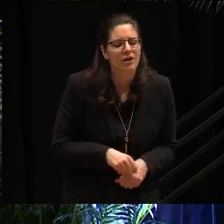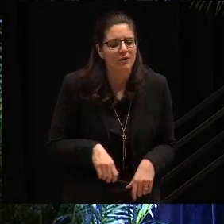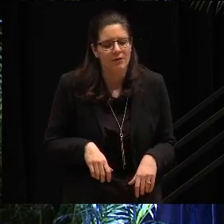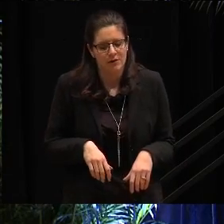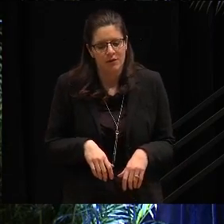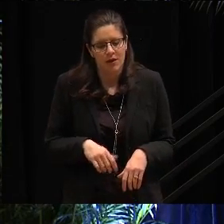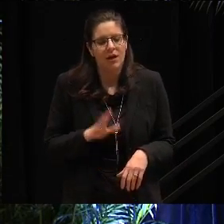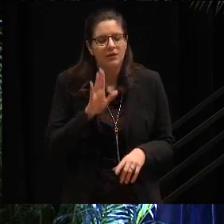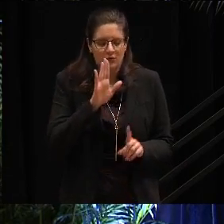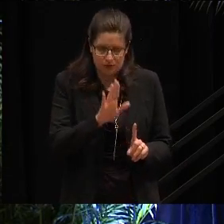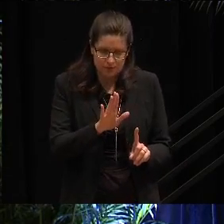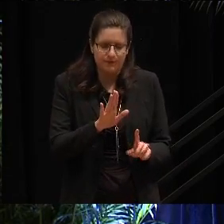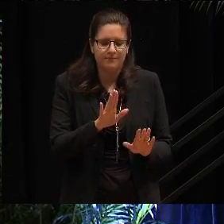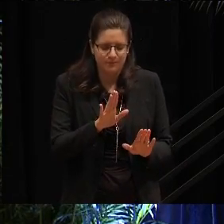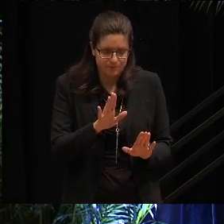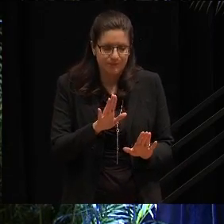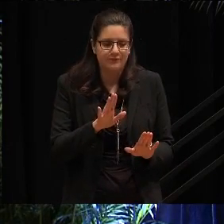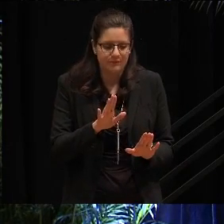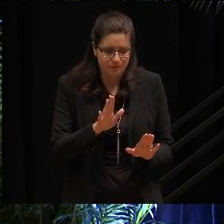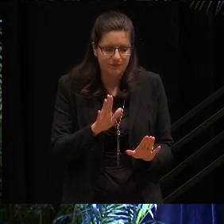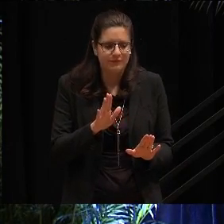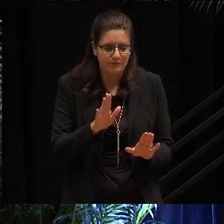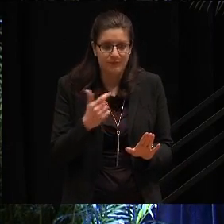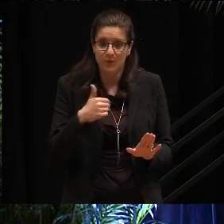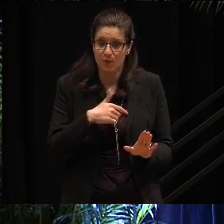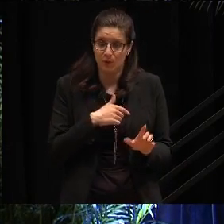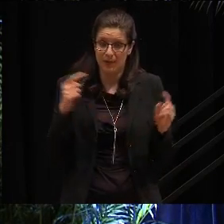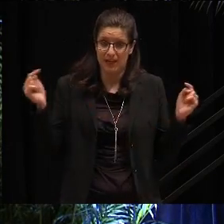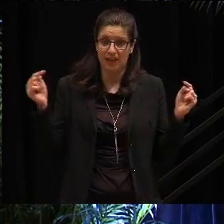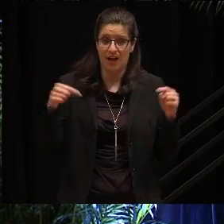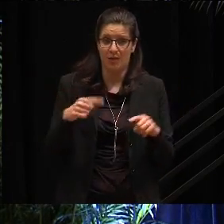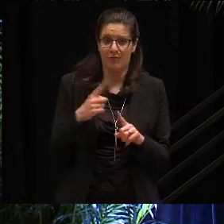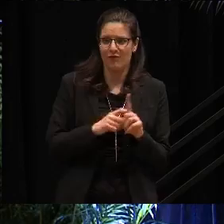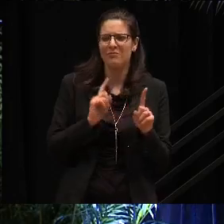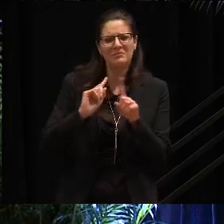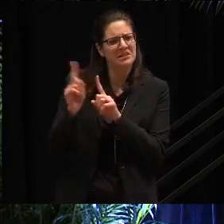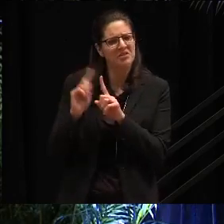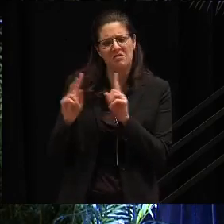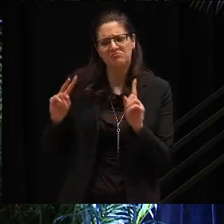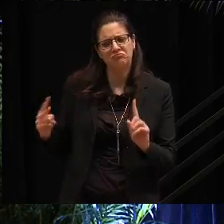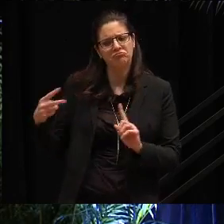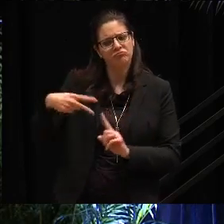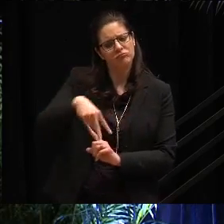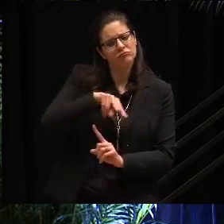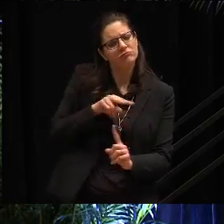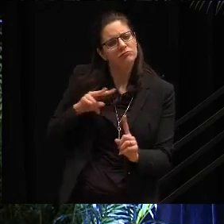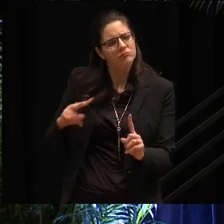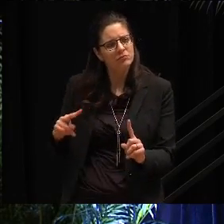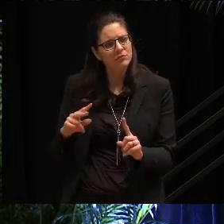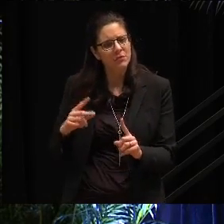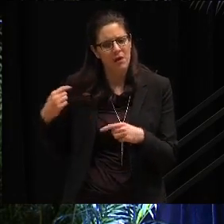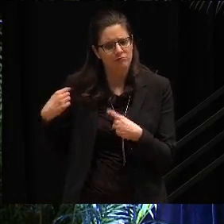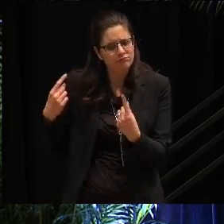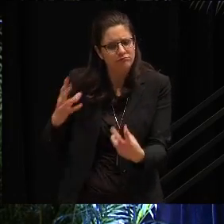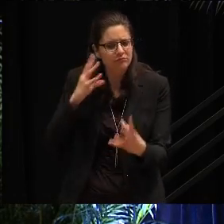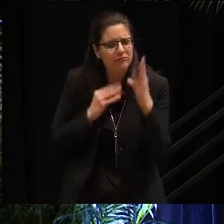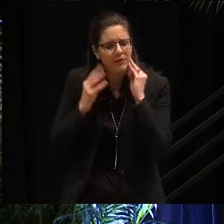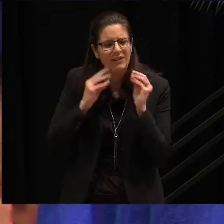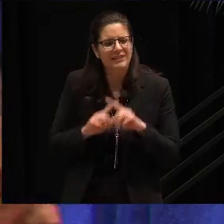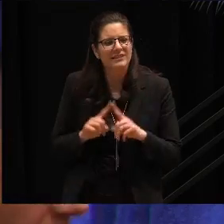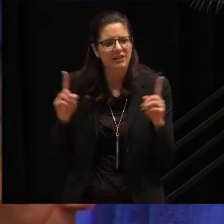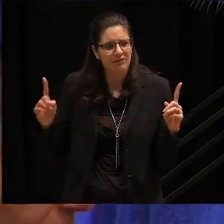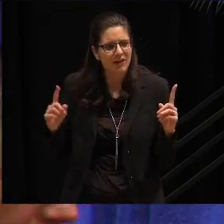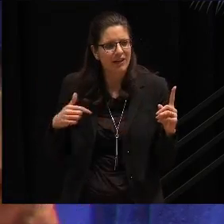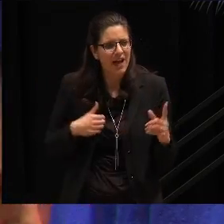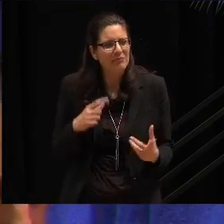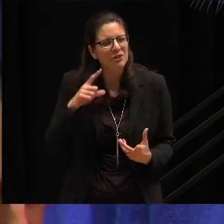look, we all come, you know, at this from completely, you know, different angles and with different life experiences. I come from